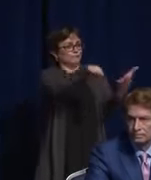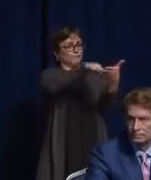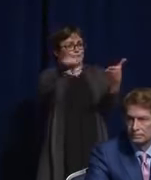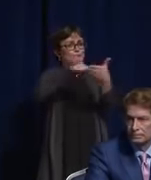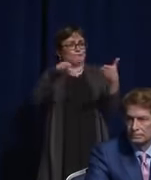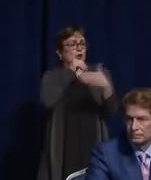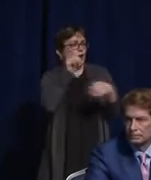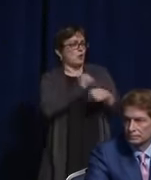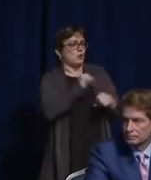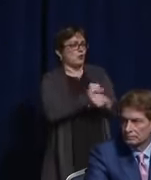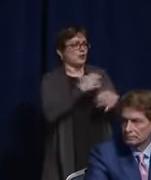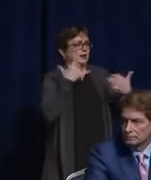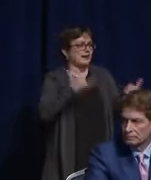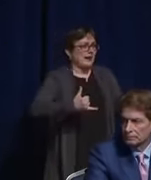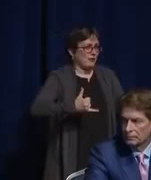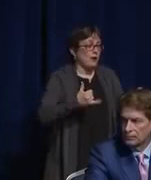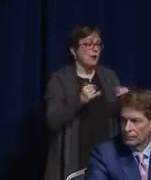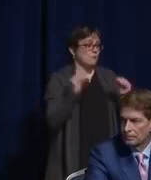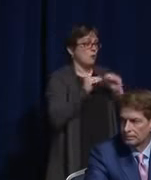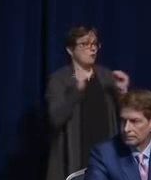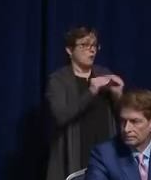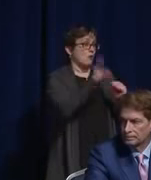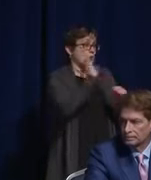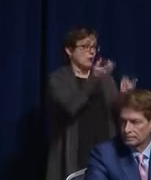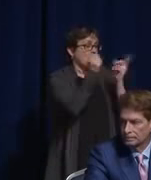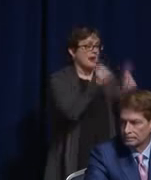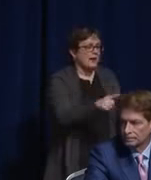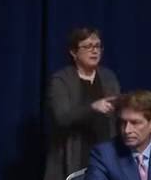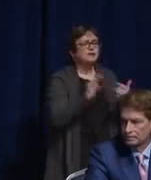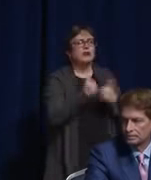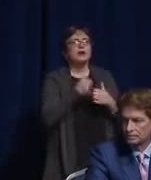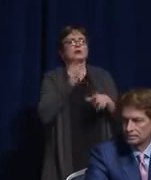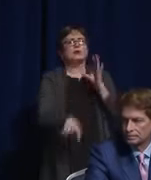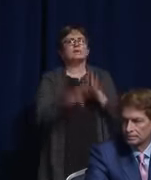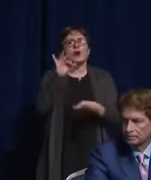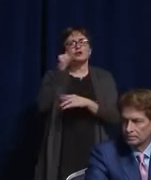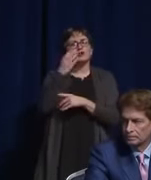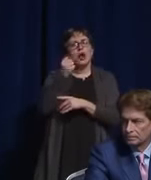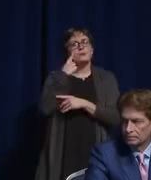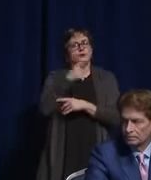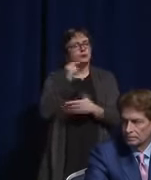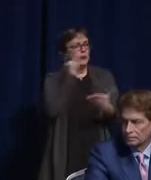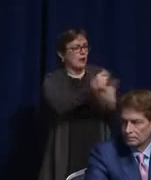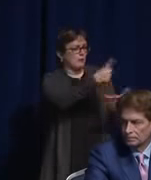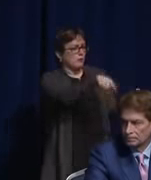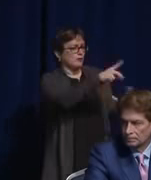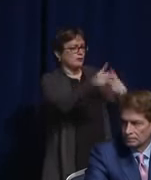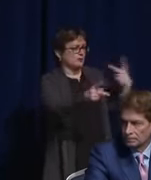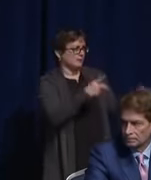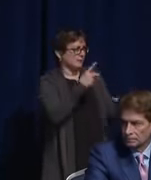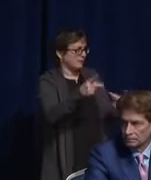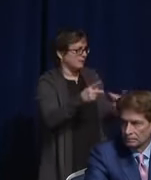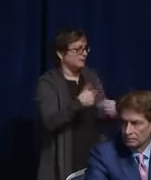down. How can we best and most quickly match those two communities? I started banging the table yesterday, and I